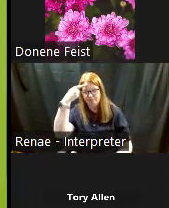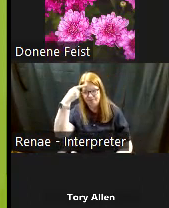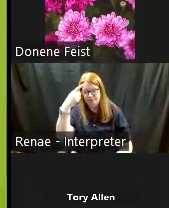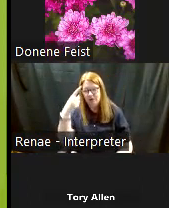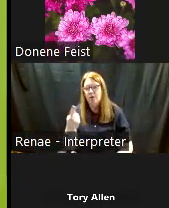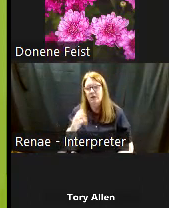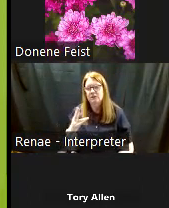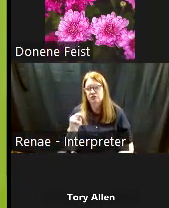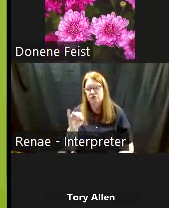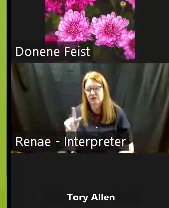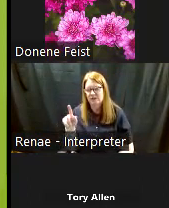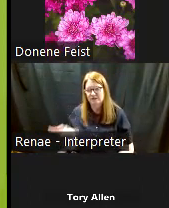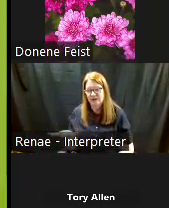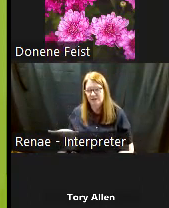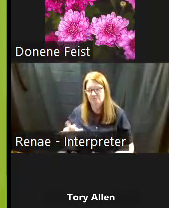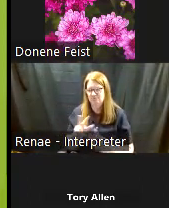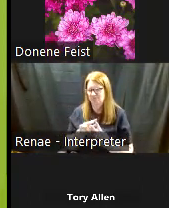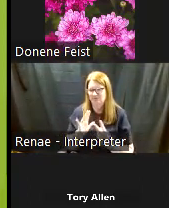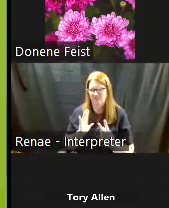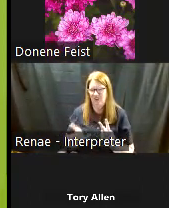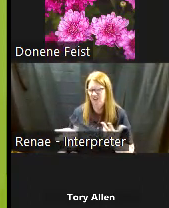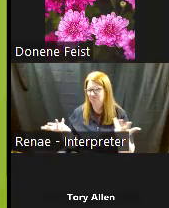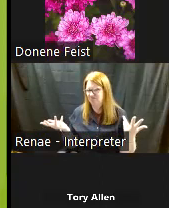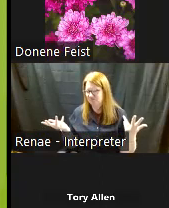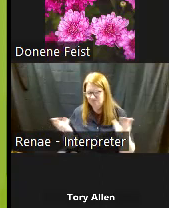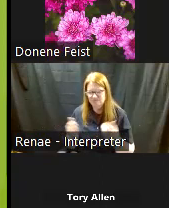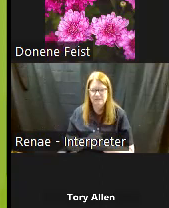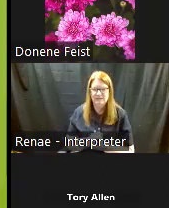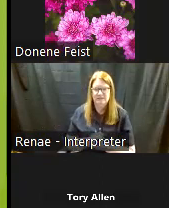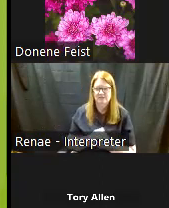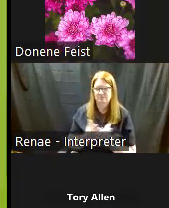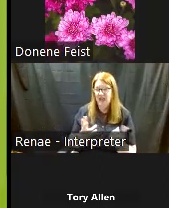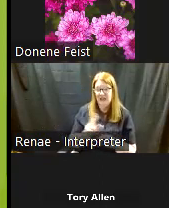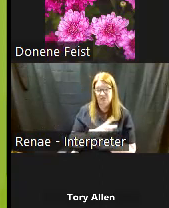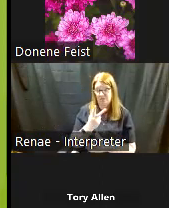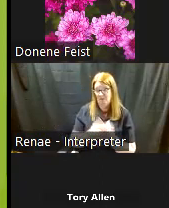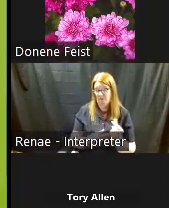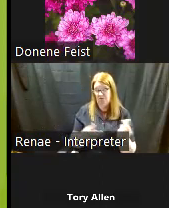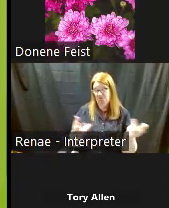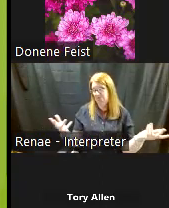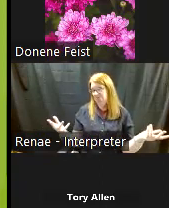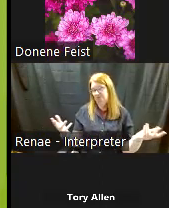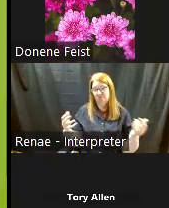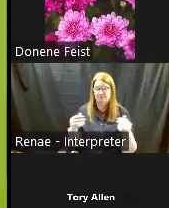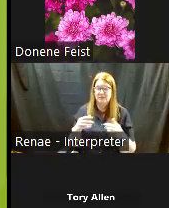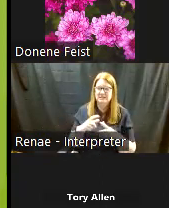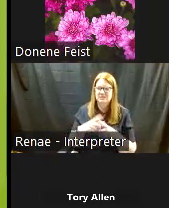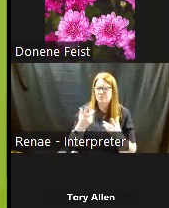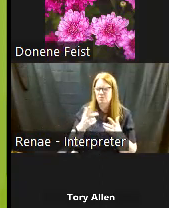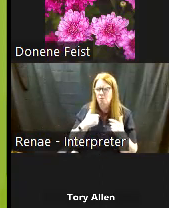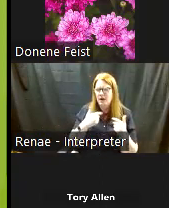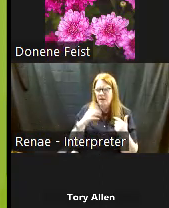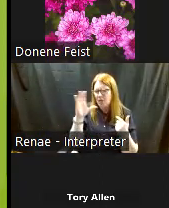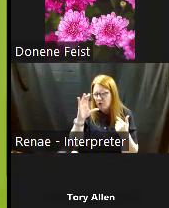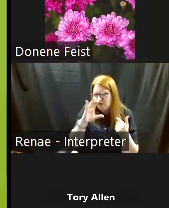1-channel test. Nothing wrong with either one. I go back and forth just kind of depending on what I'm looking for, what I